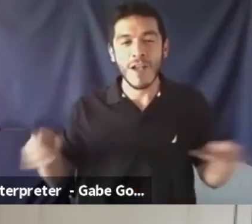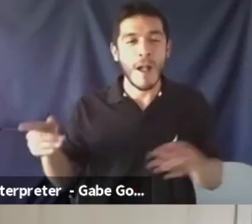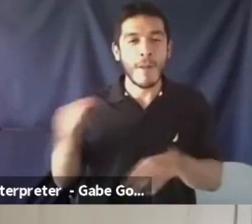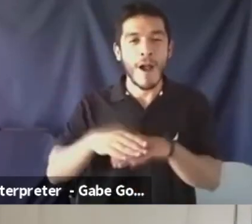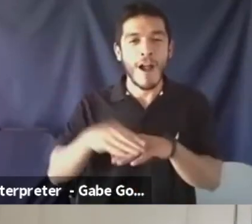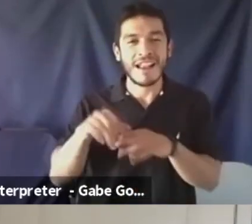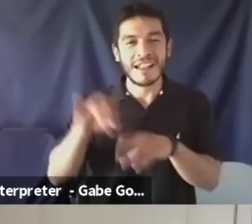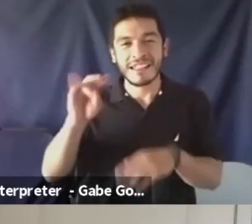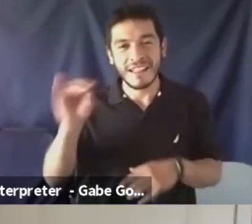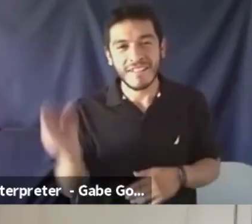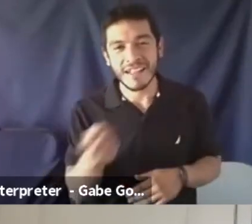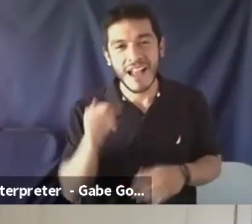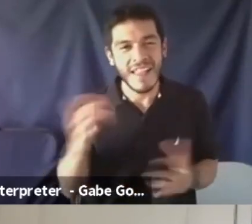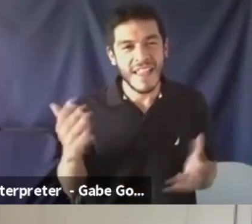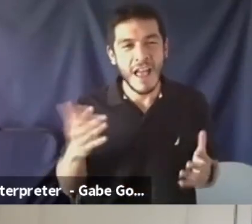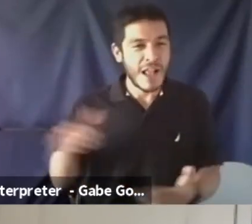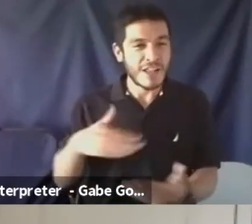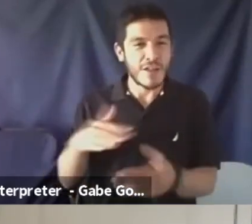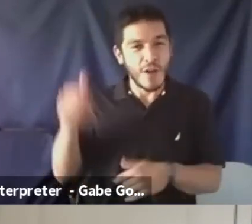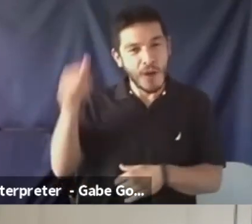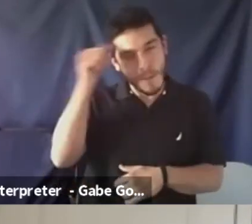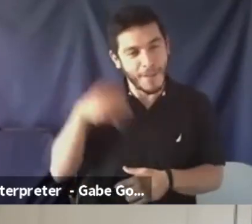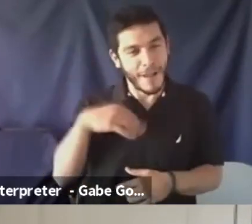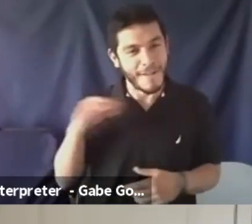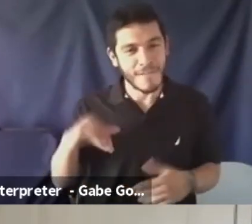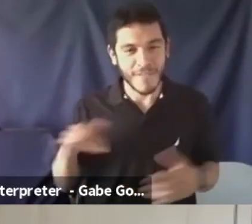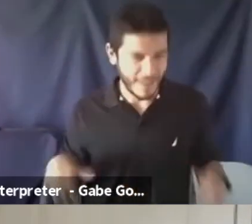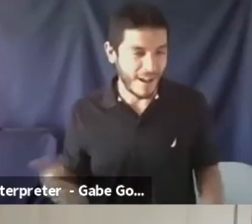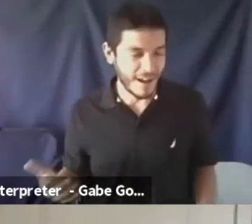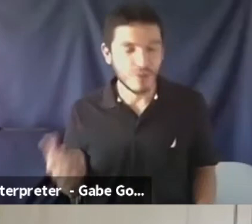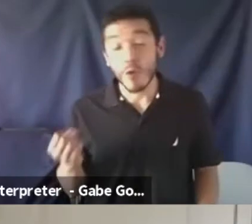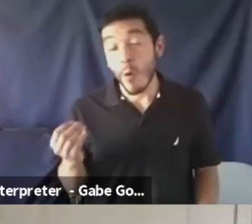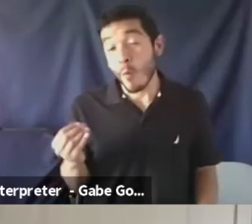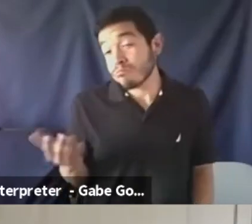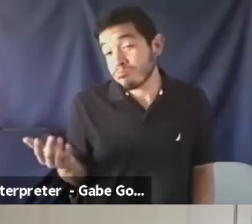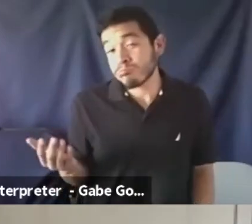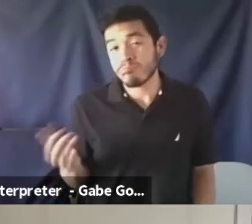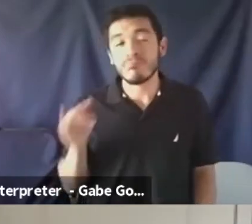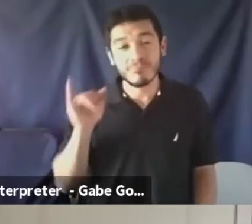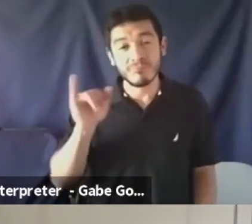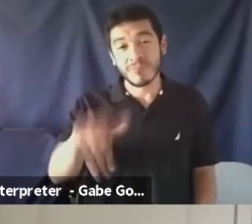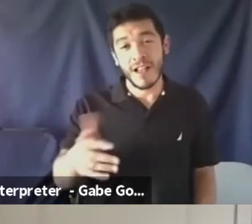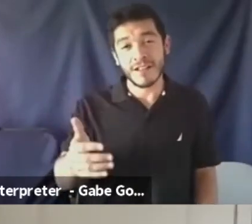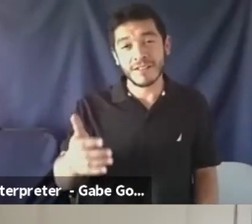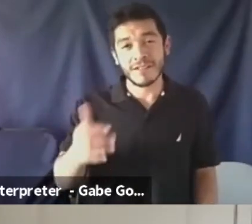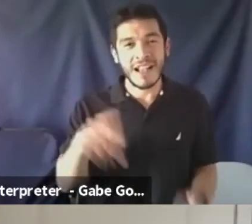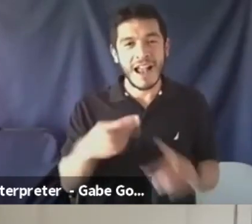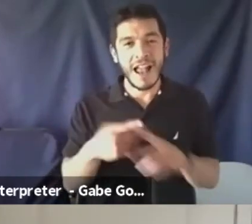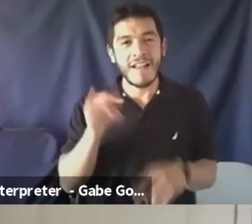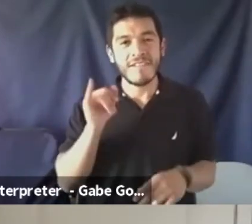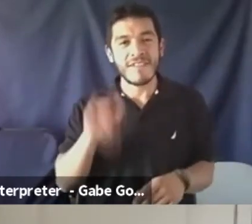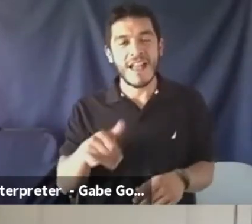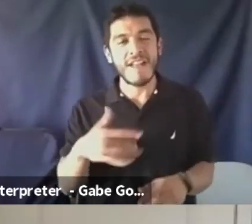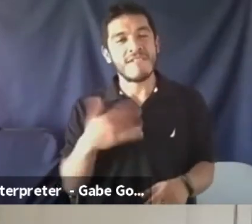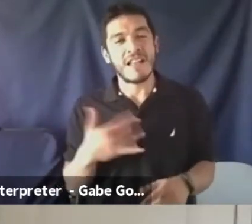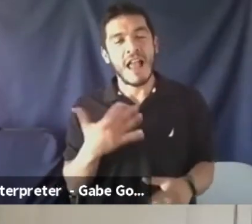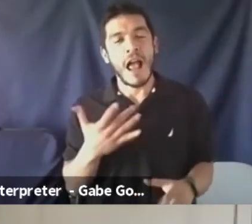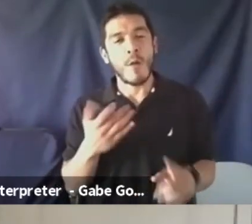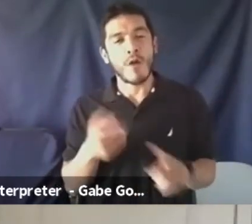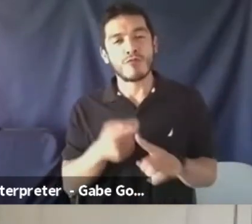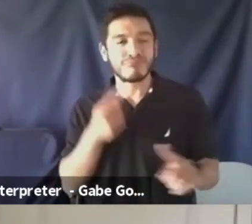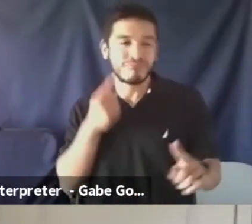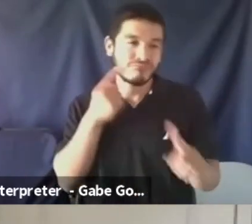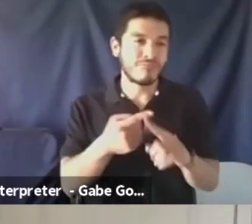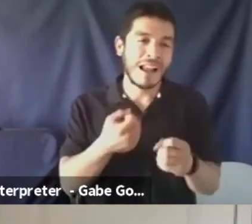That's what this song would remind me of. So yeah, that's kind of the direction we wanted to go to. We wanted